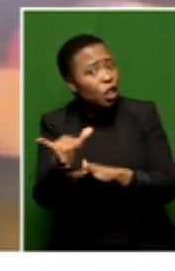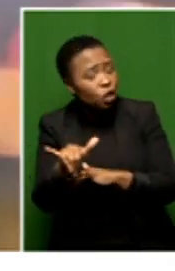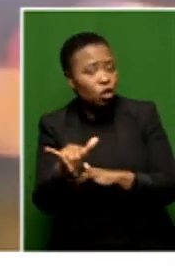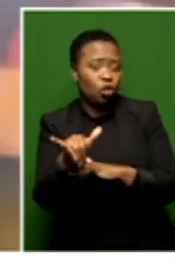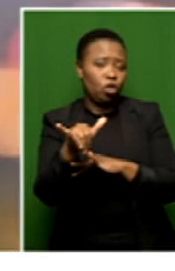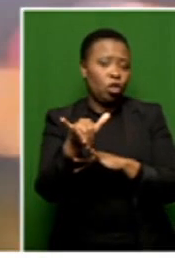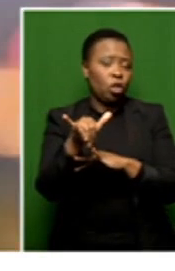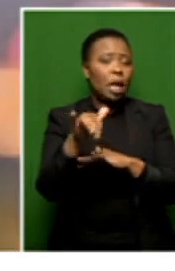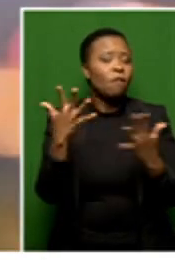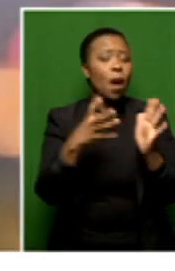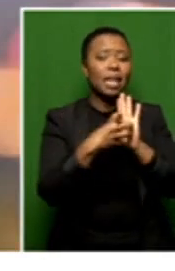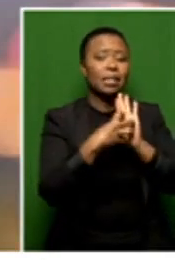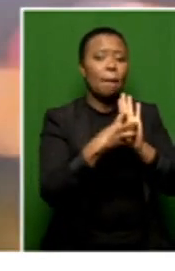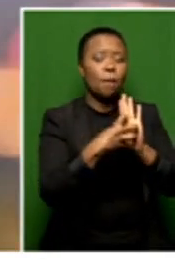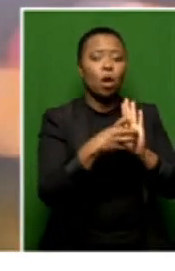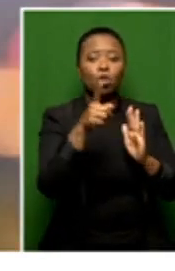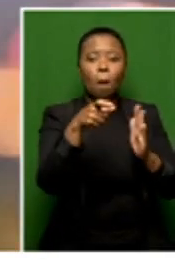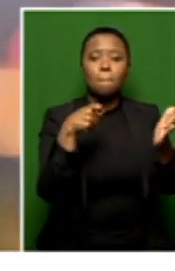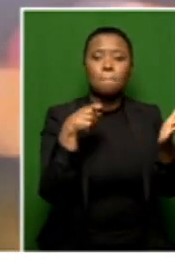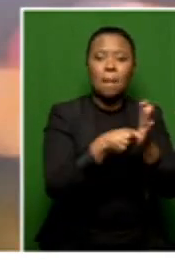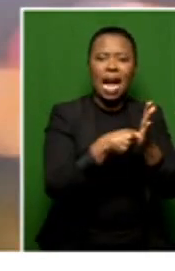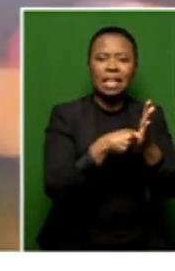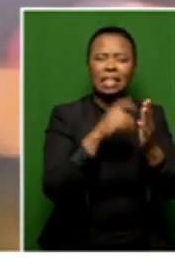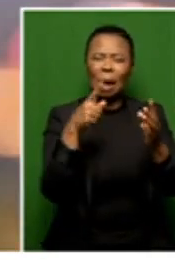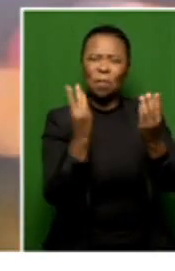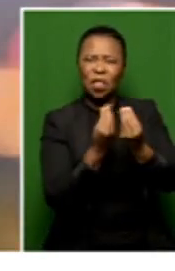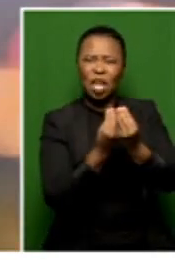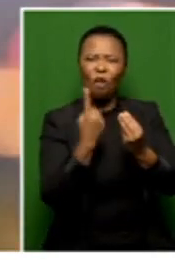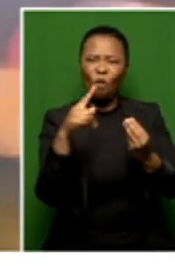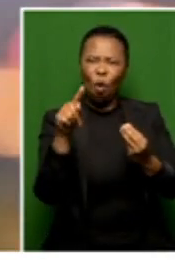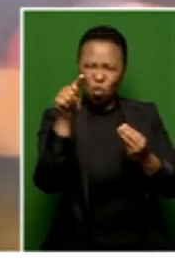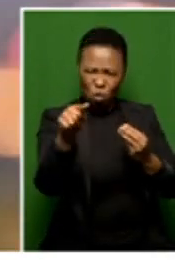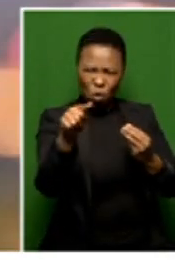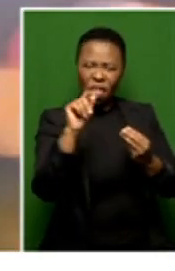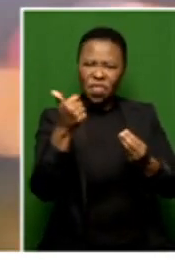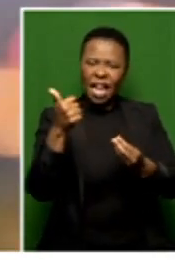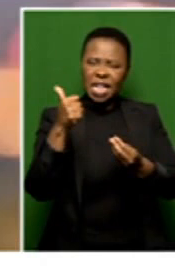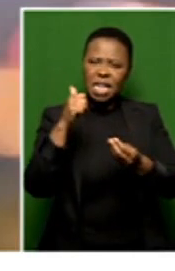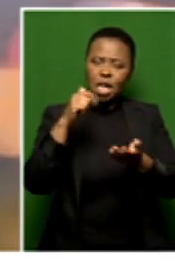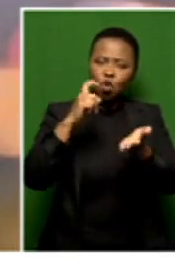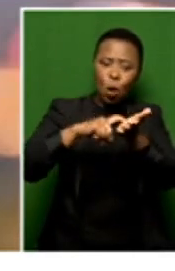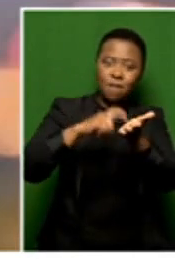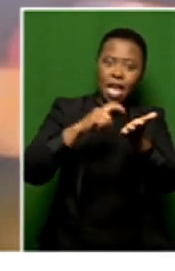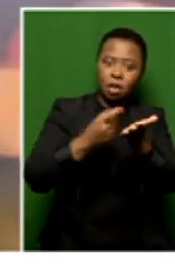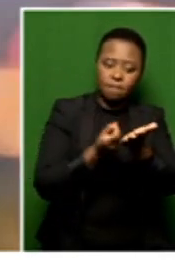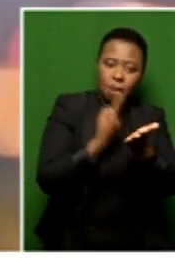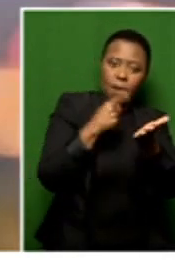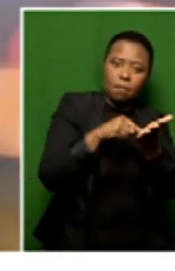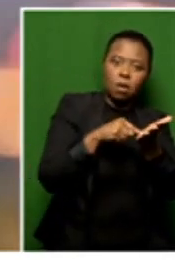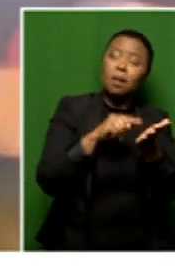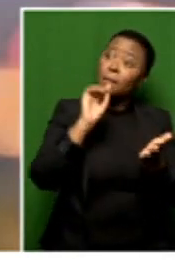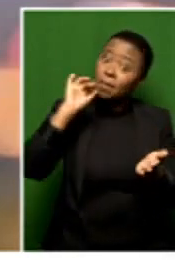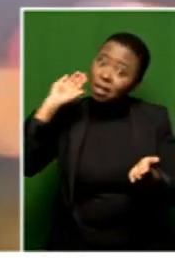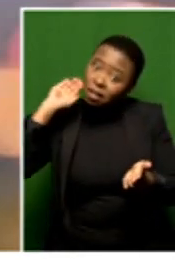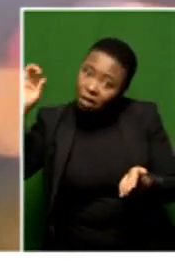for example, if someone's buying something on your behalf, and you get a notification, you need to immediately contact your bank.